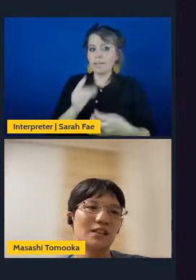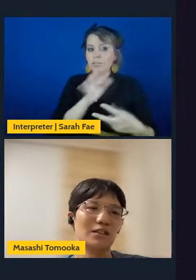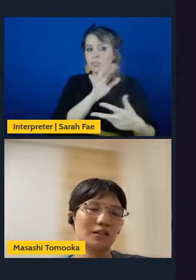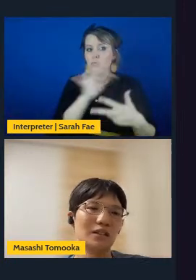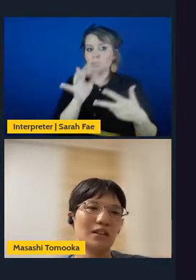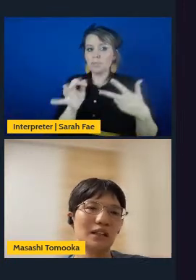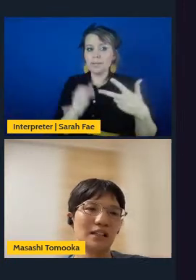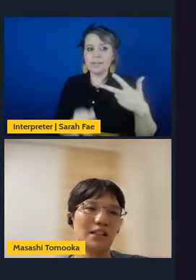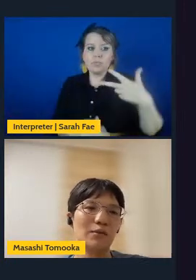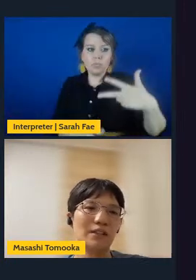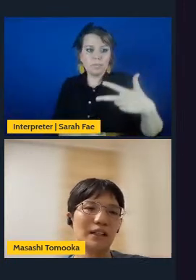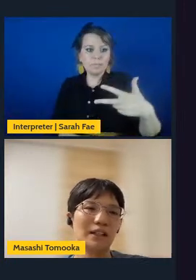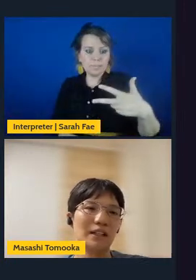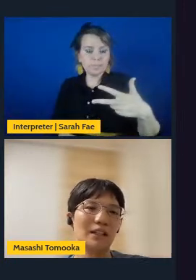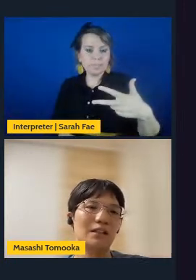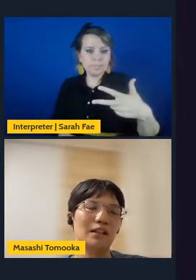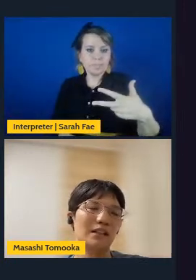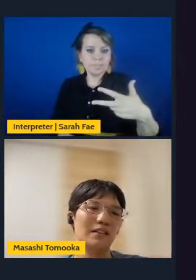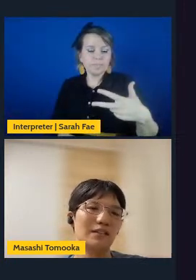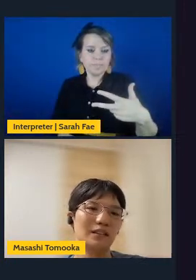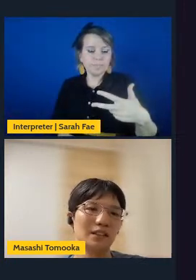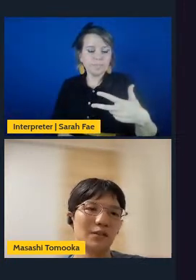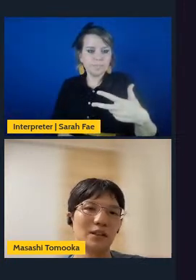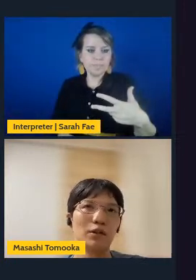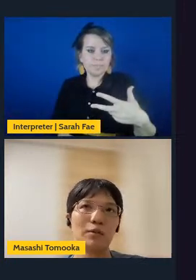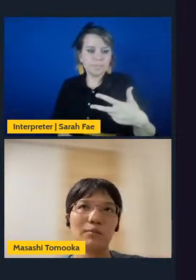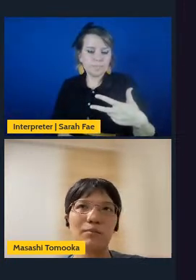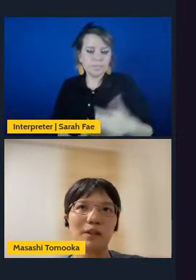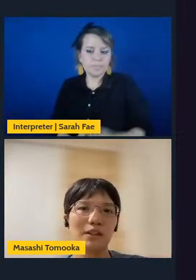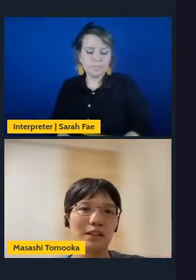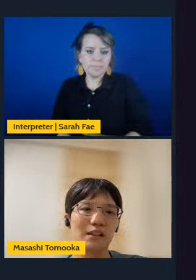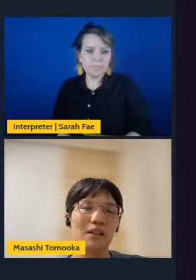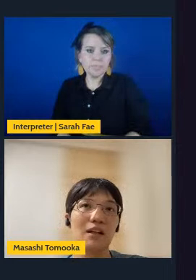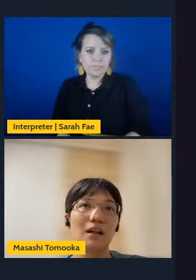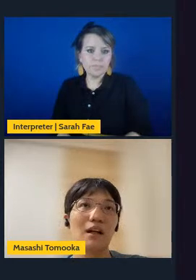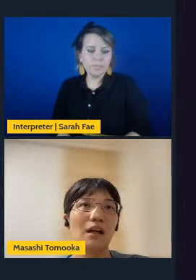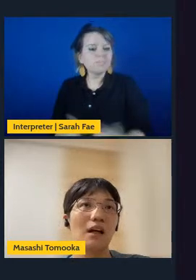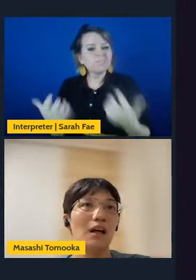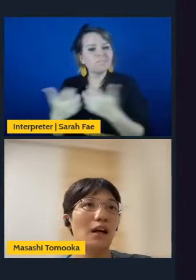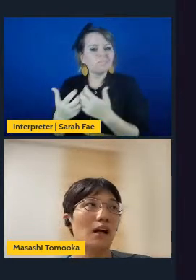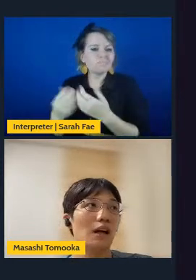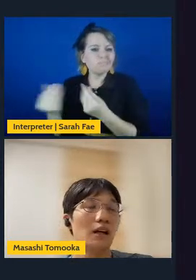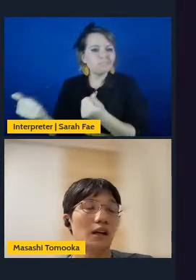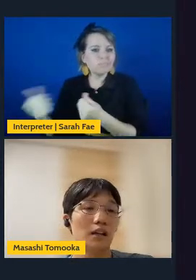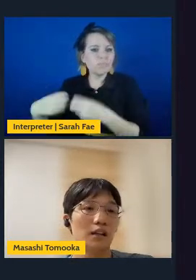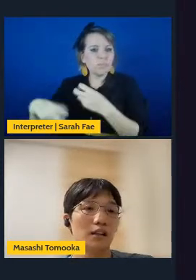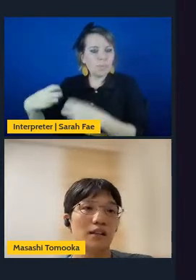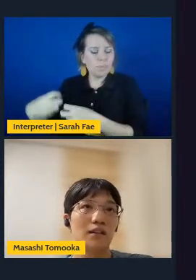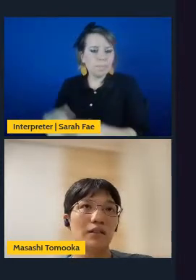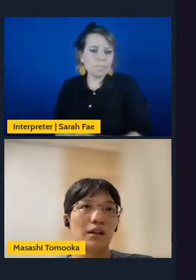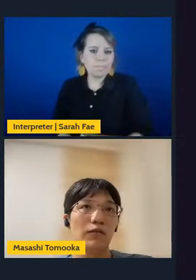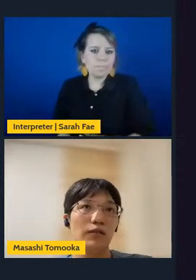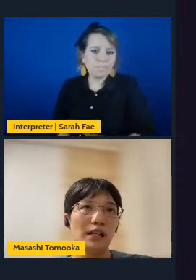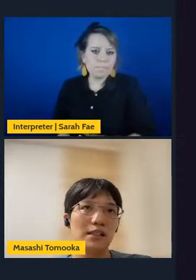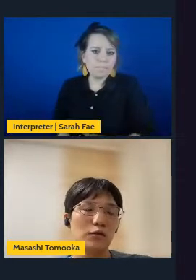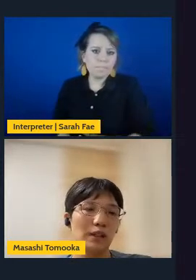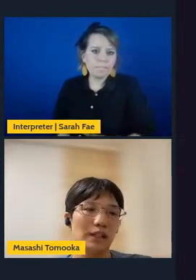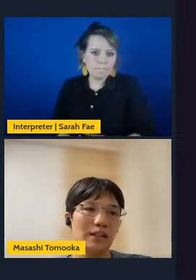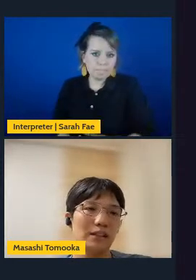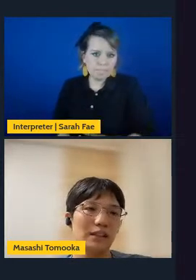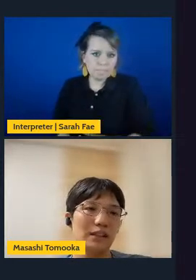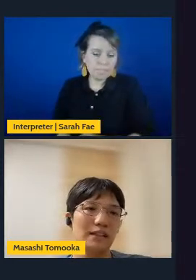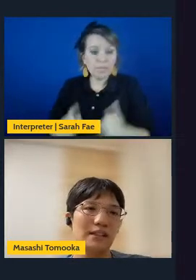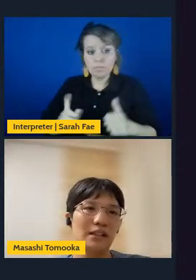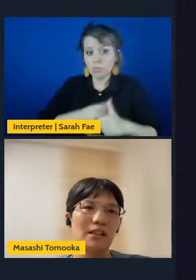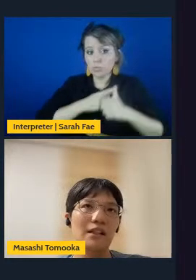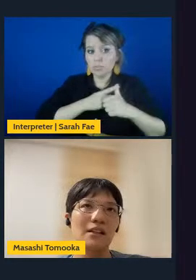patterns to achieve to resolve the problem. So the first